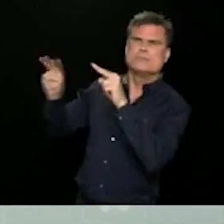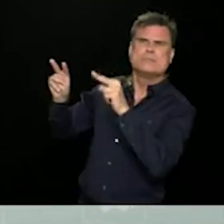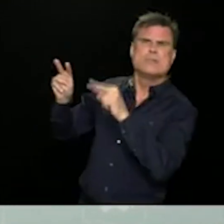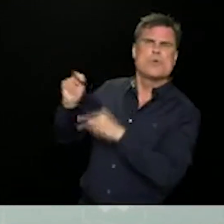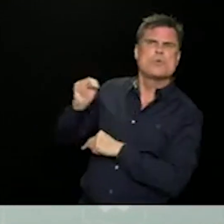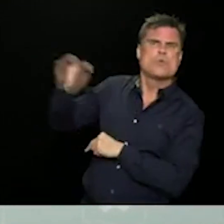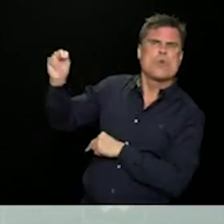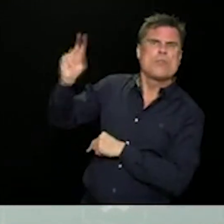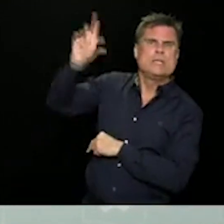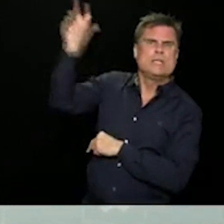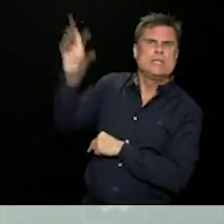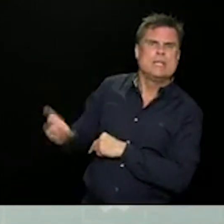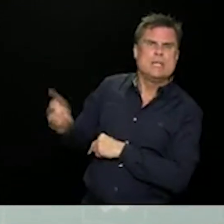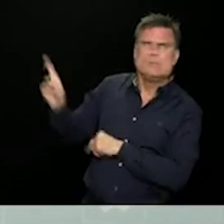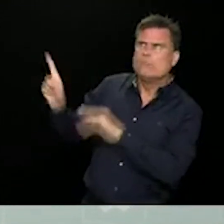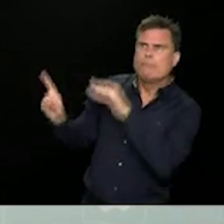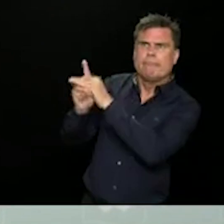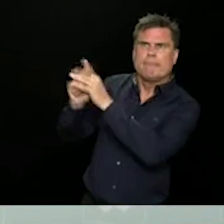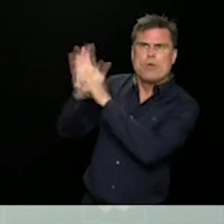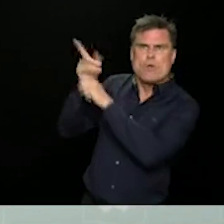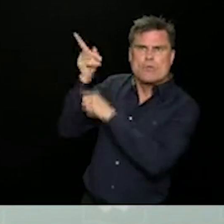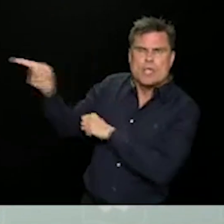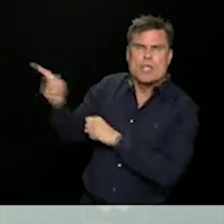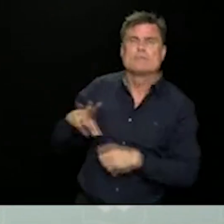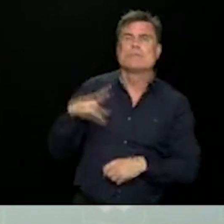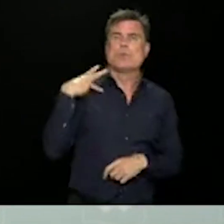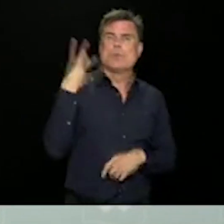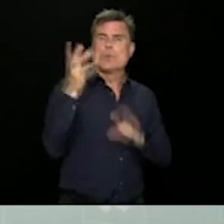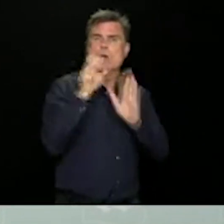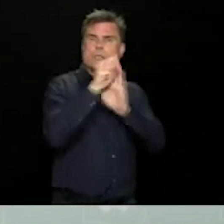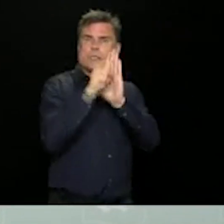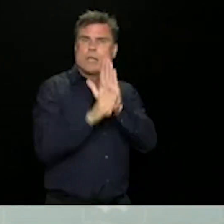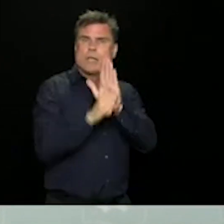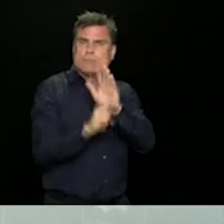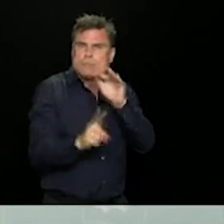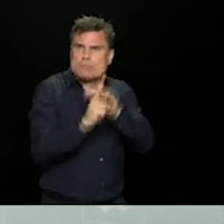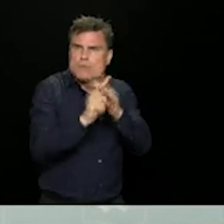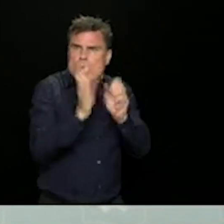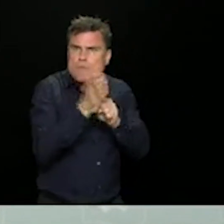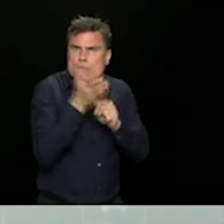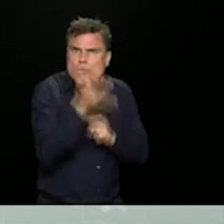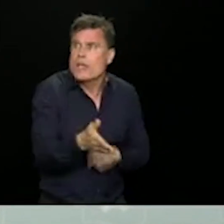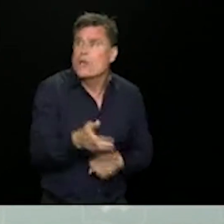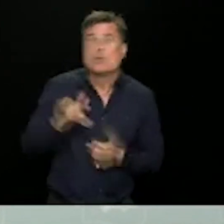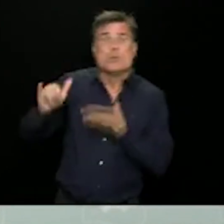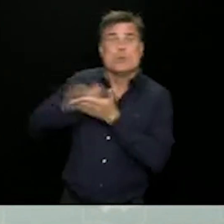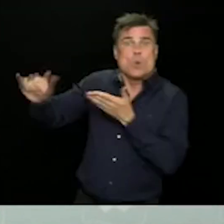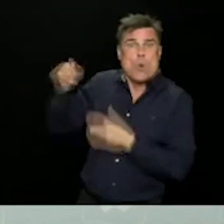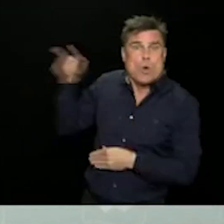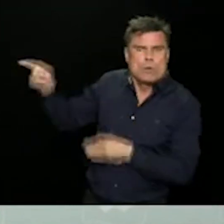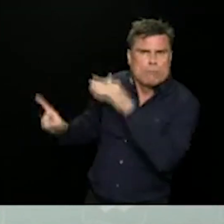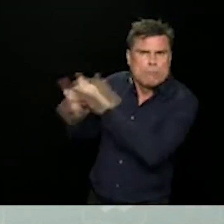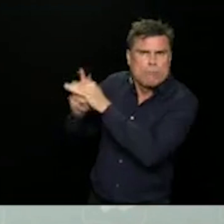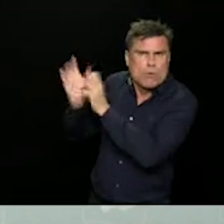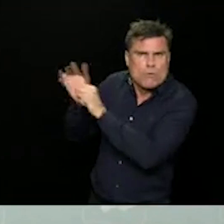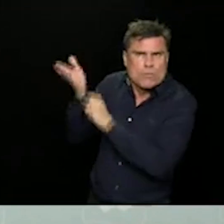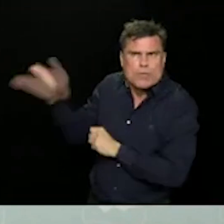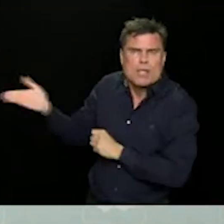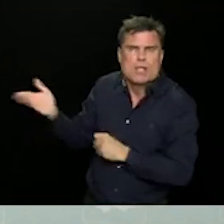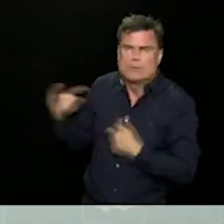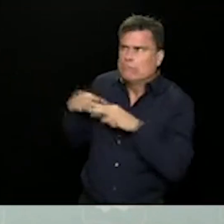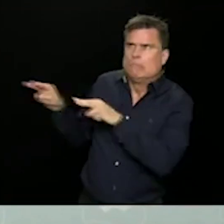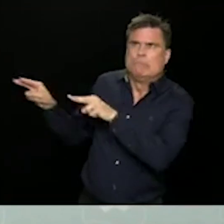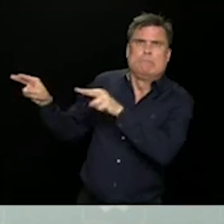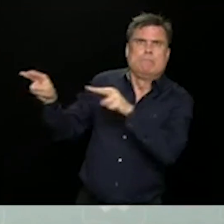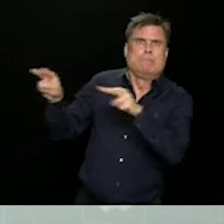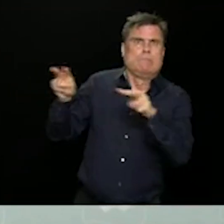needed people to become comfortable and to understand how to care for people. At that time, there was a lot of anxiety